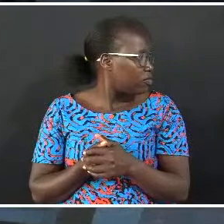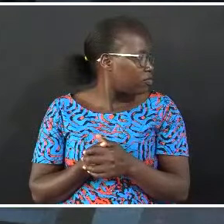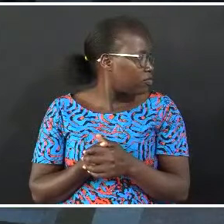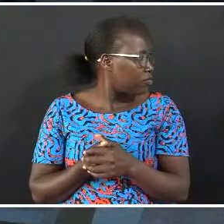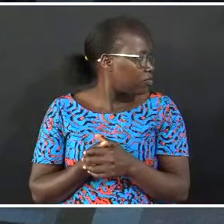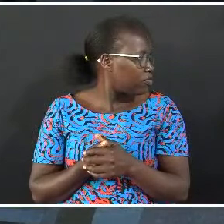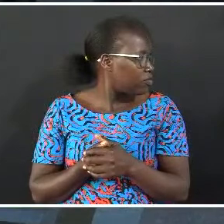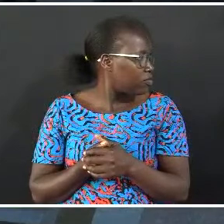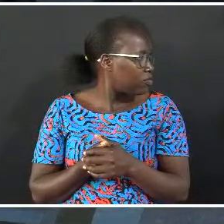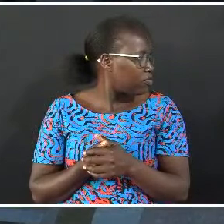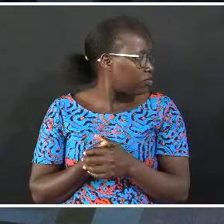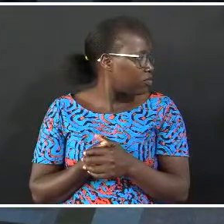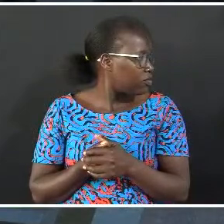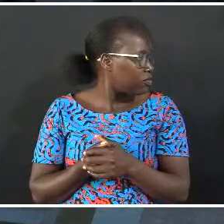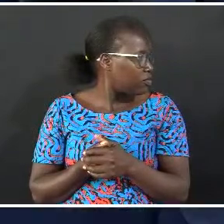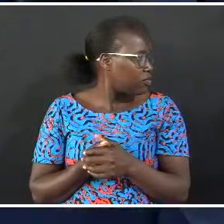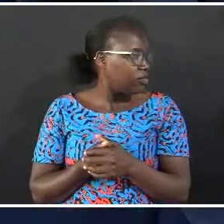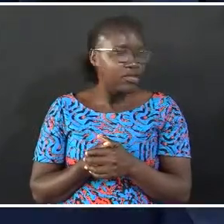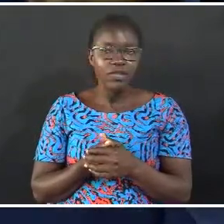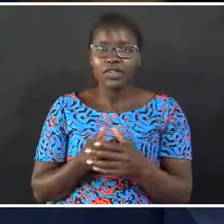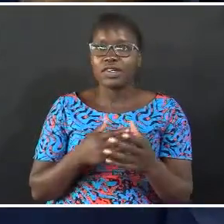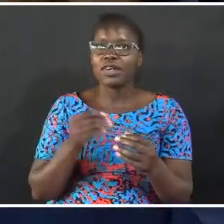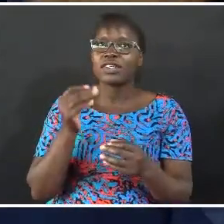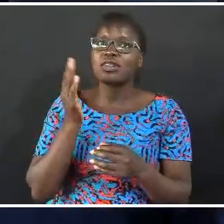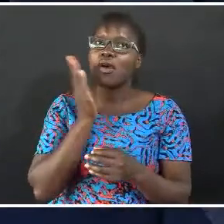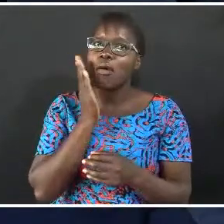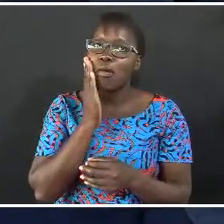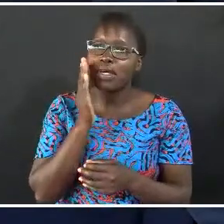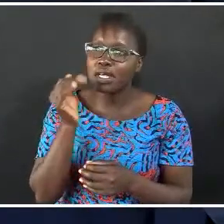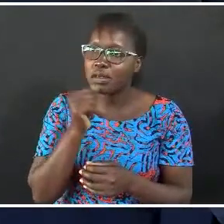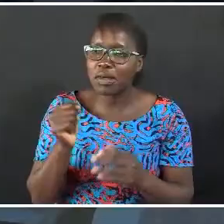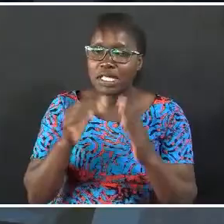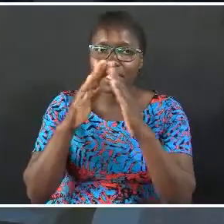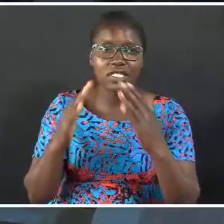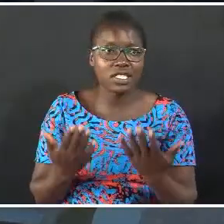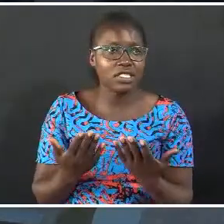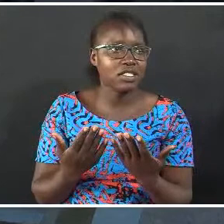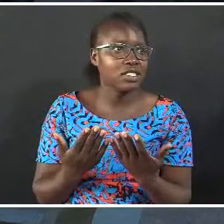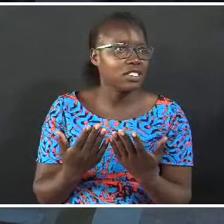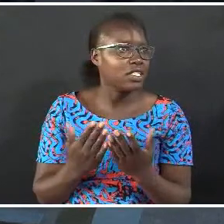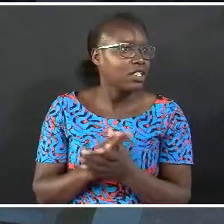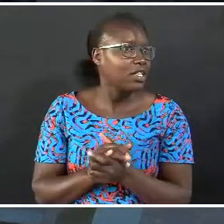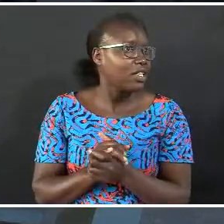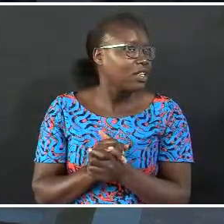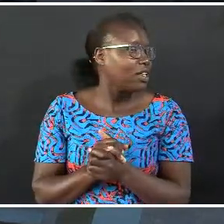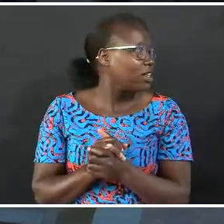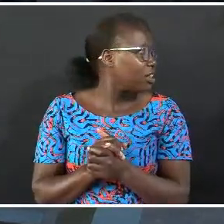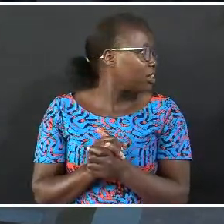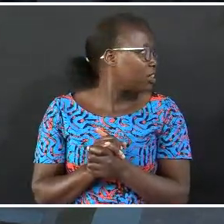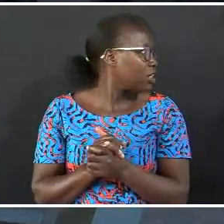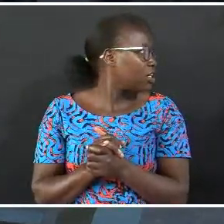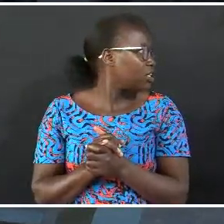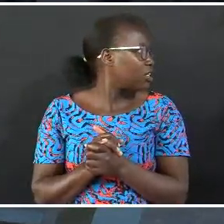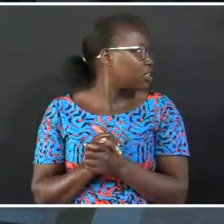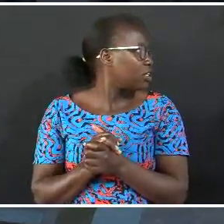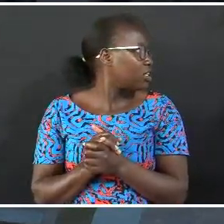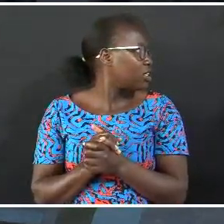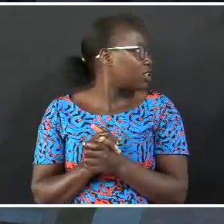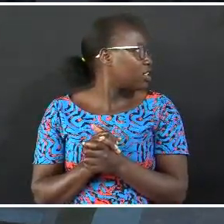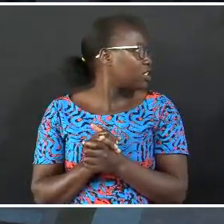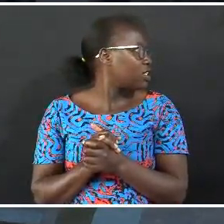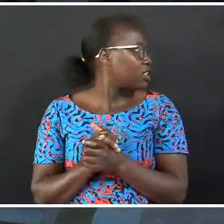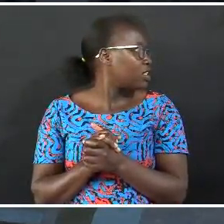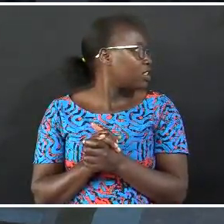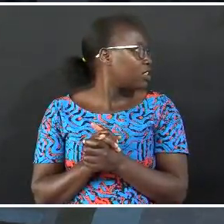Go to grandma's house. Wow! I also enjoy going to my grandma's house. But I need another answer. Who will give